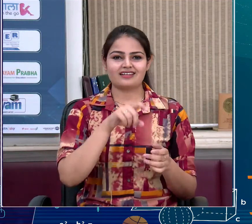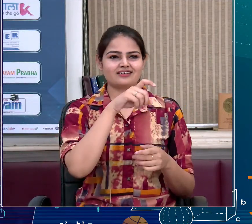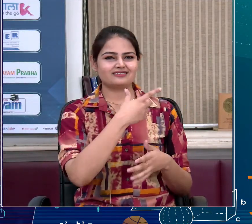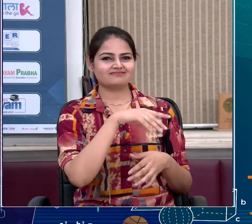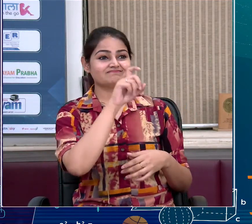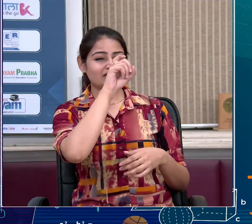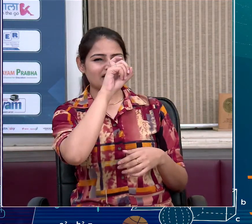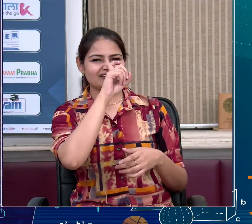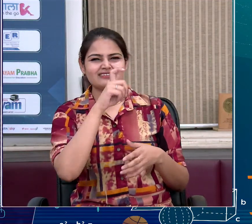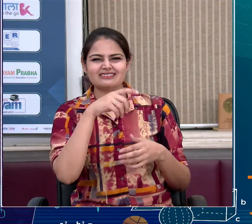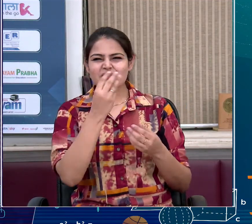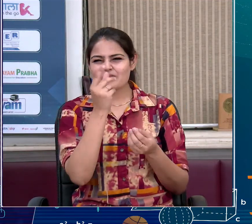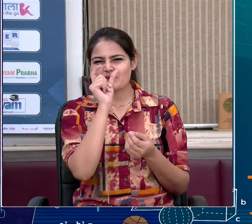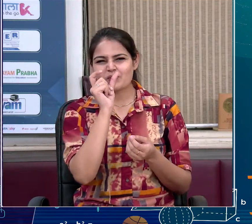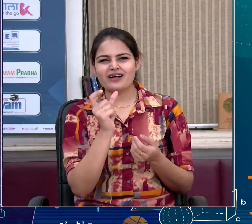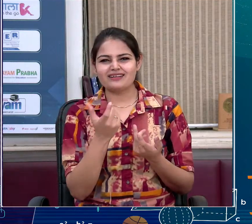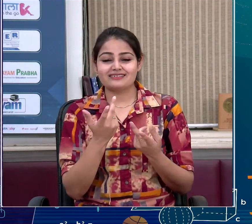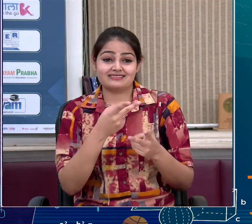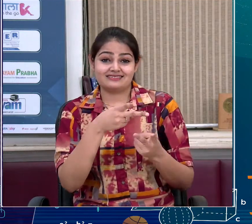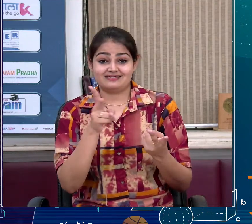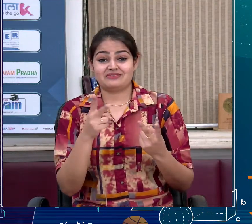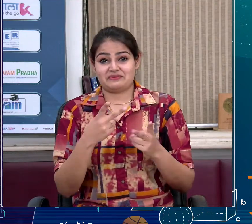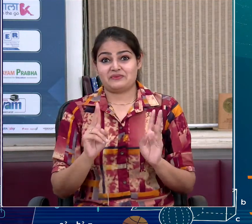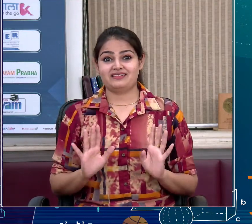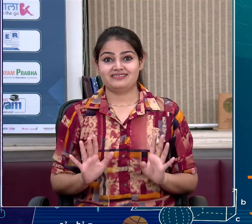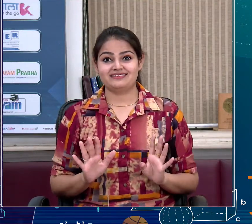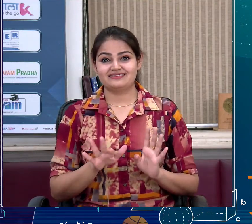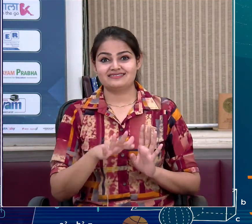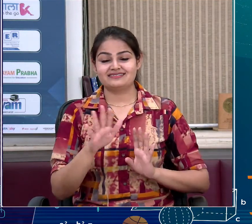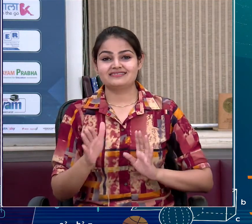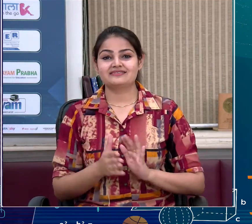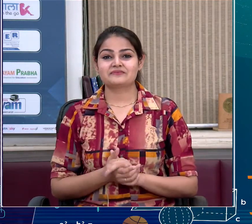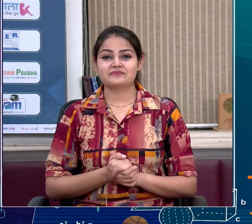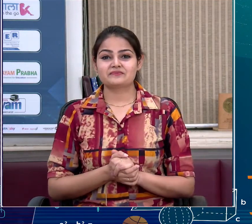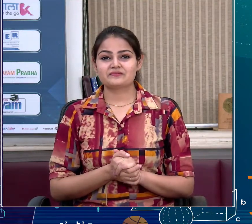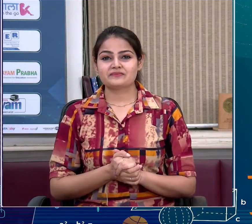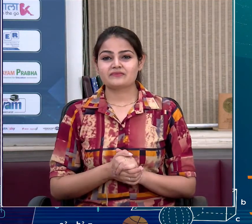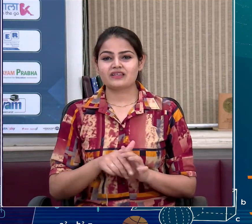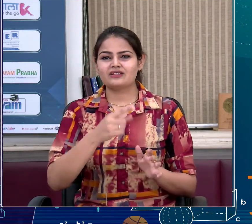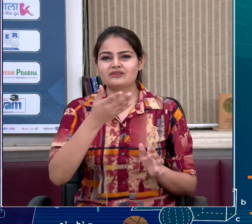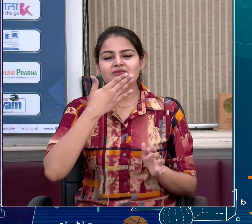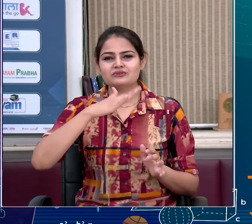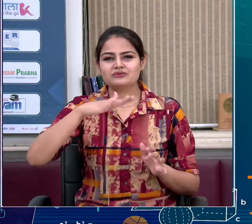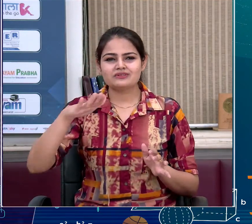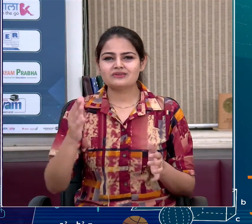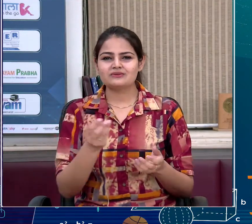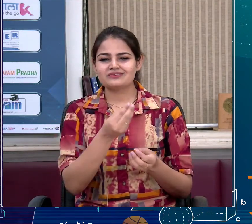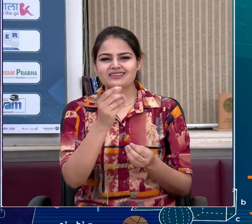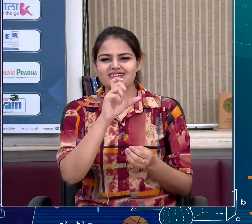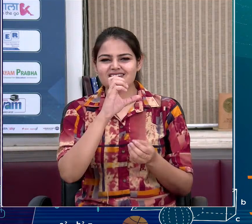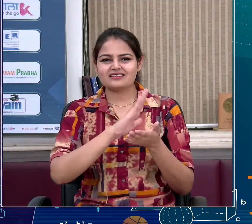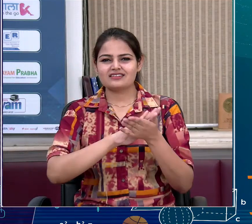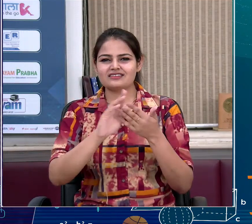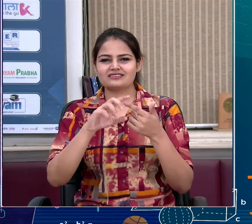strange because usually our children are, not very much into the field. And this is again, you have these interesting.